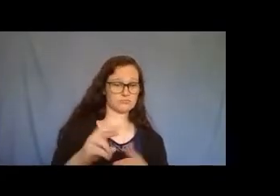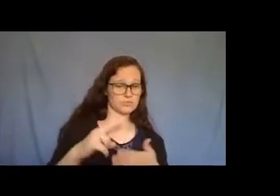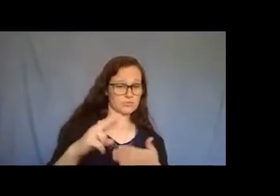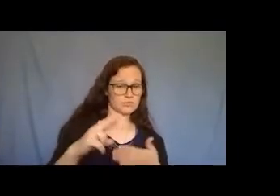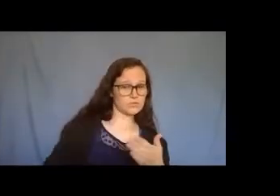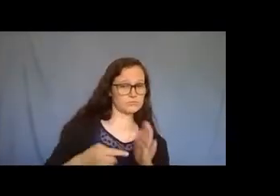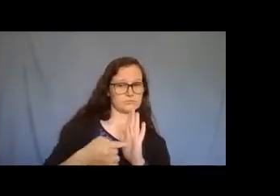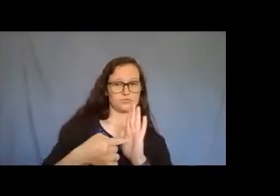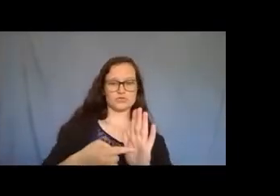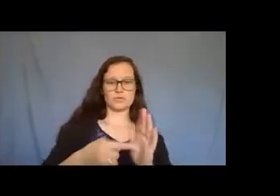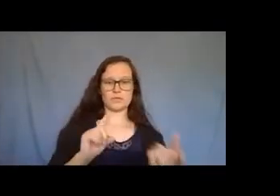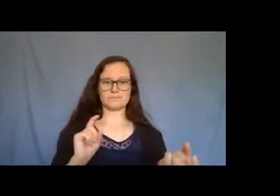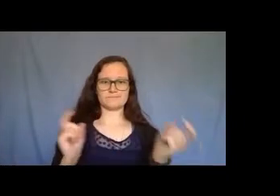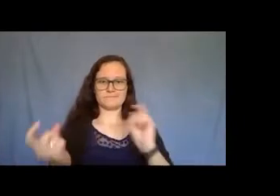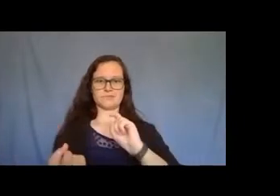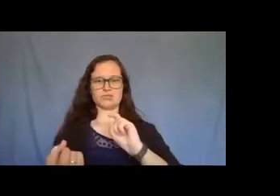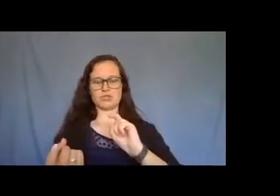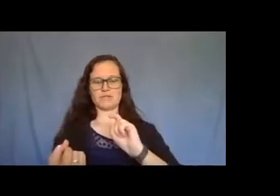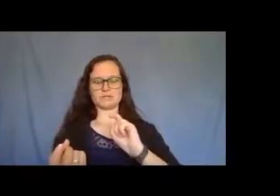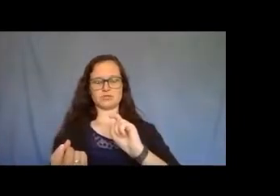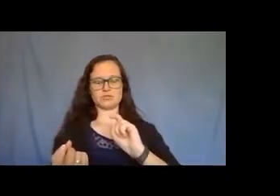in concentration downstream.